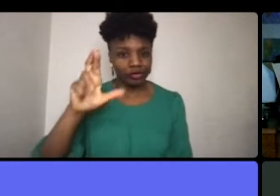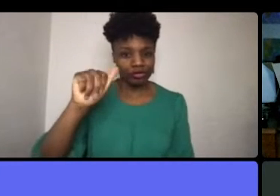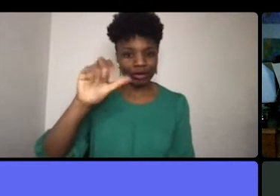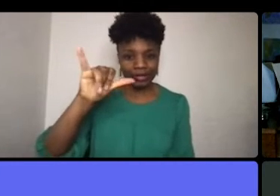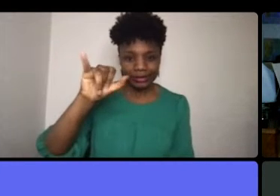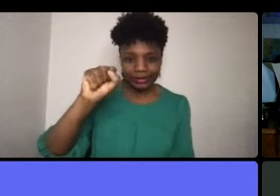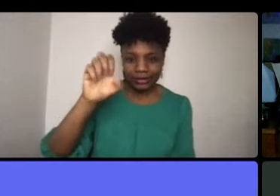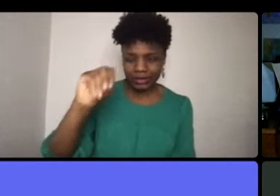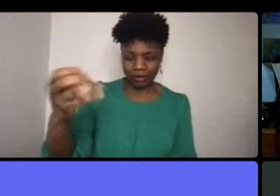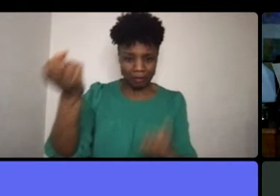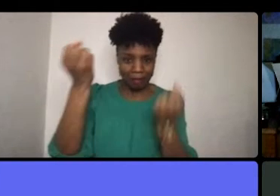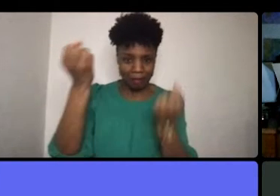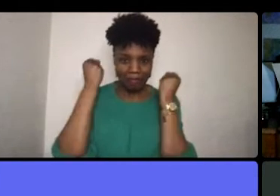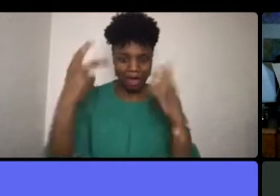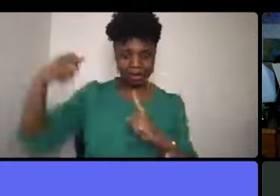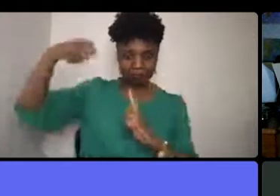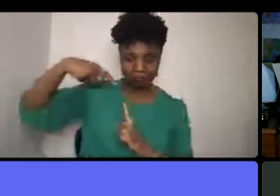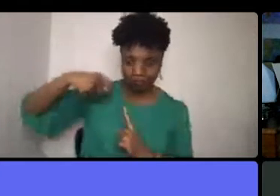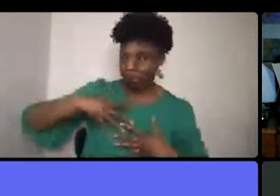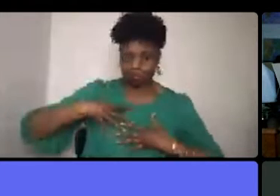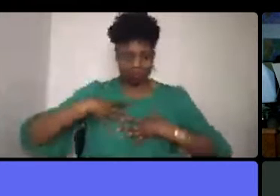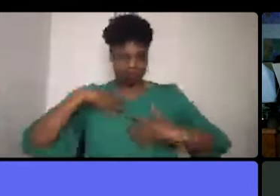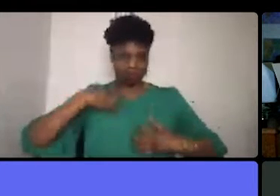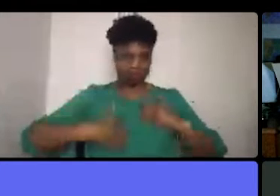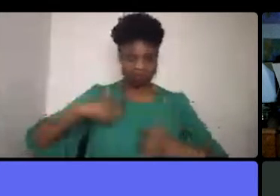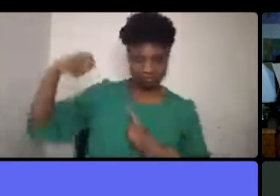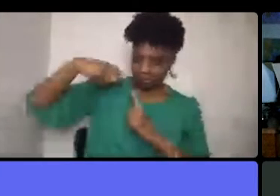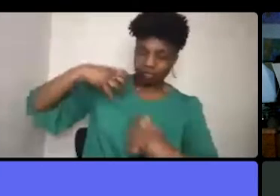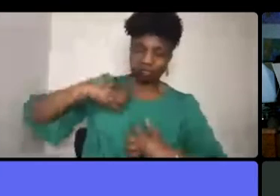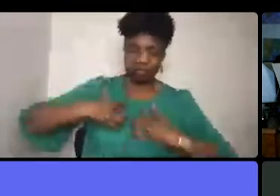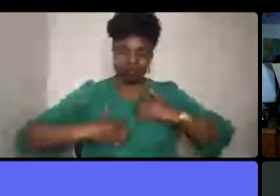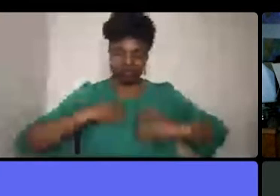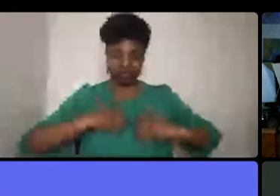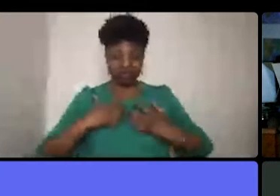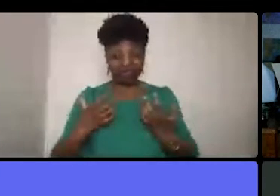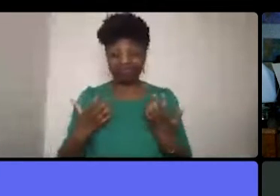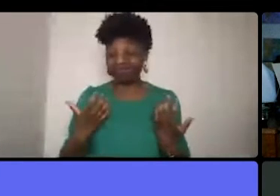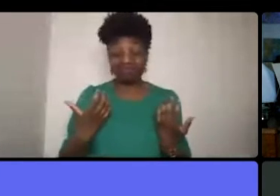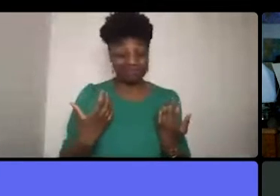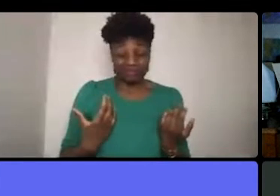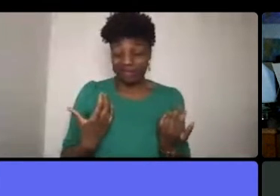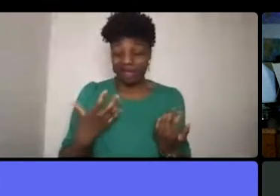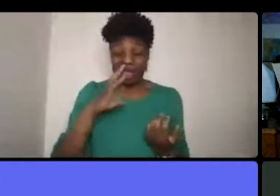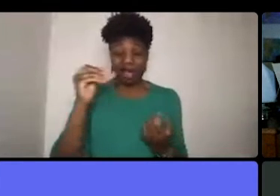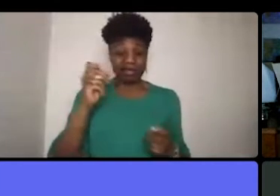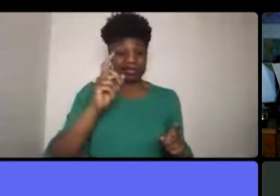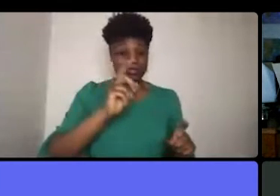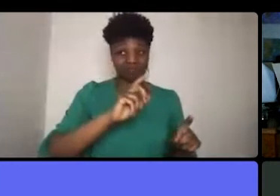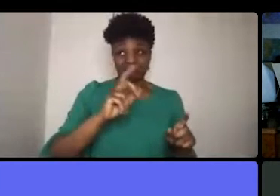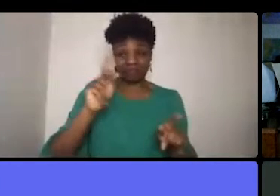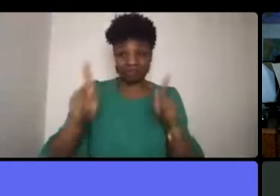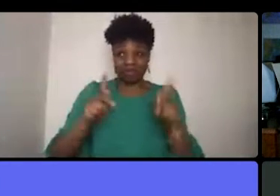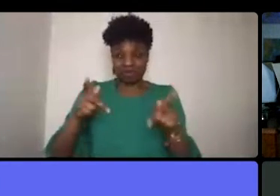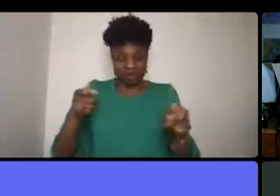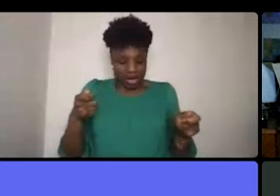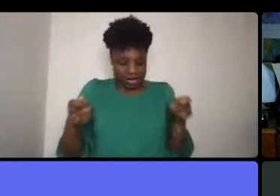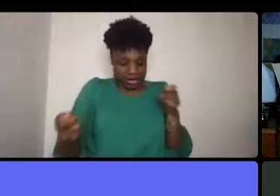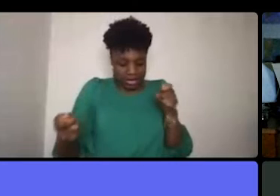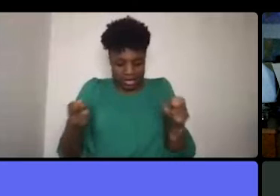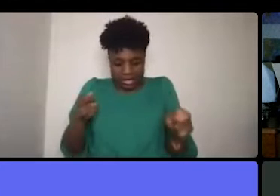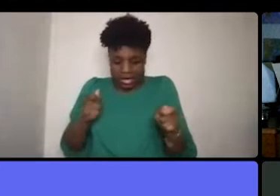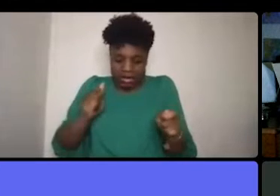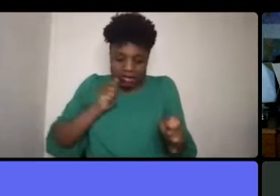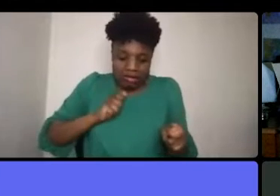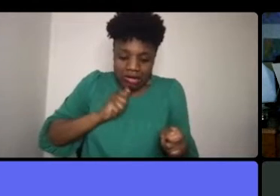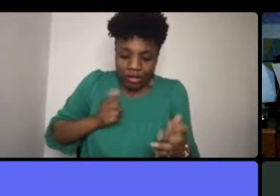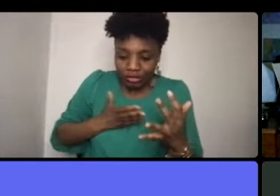a lot of triggers, and a lot of people, handle them in different ways. But it definitely comes up, and it can come up